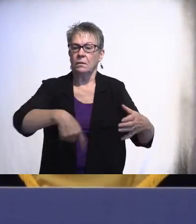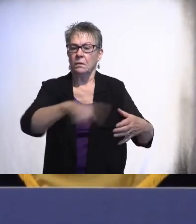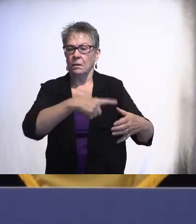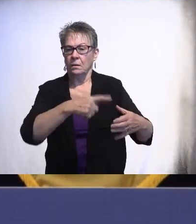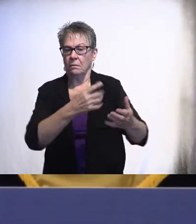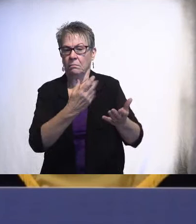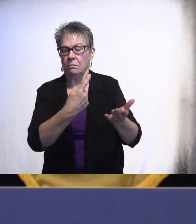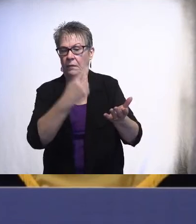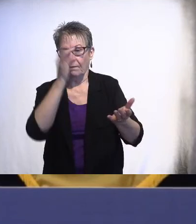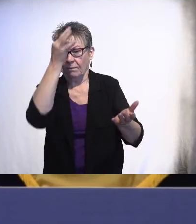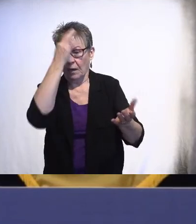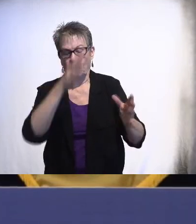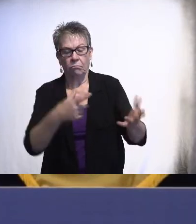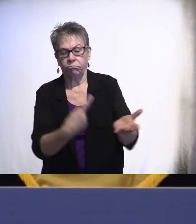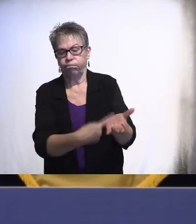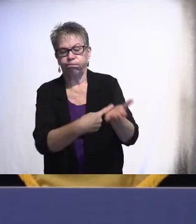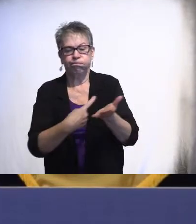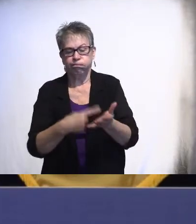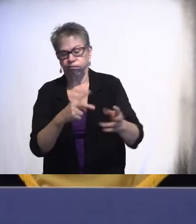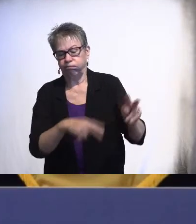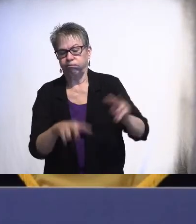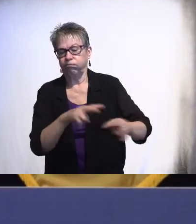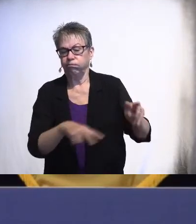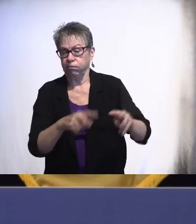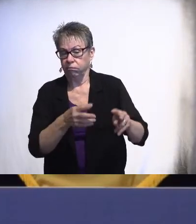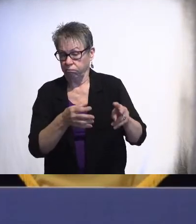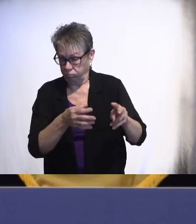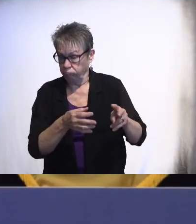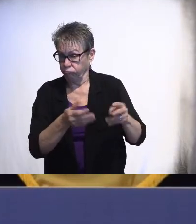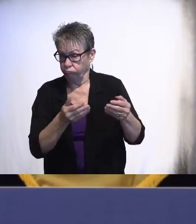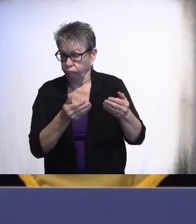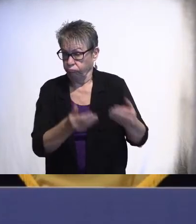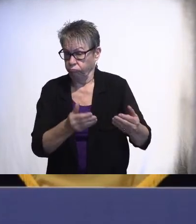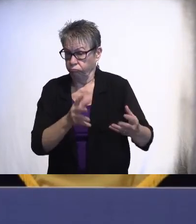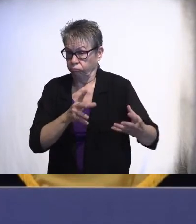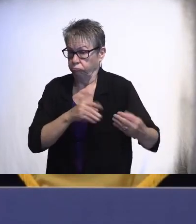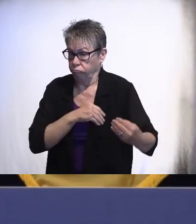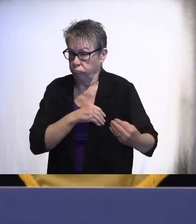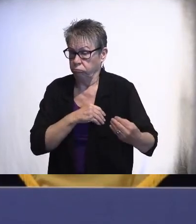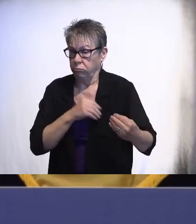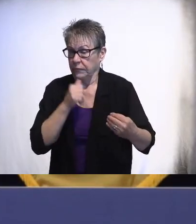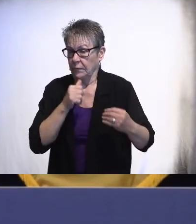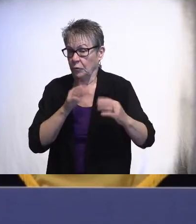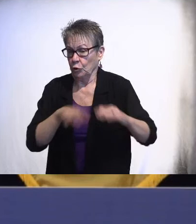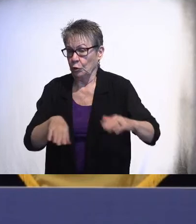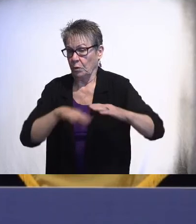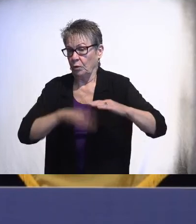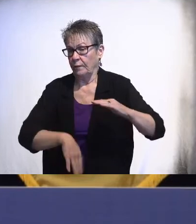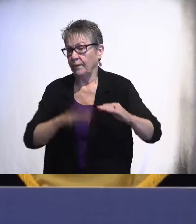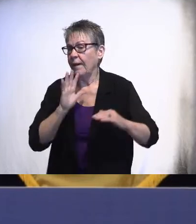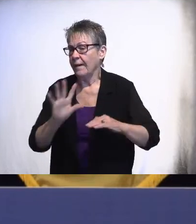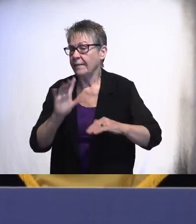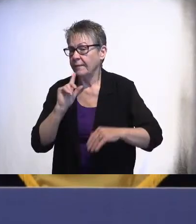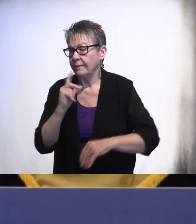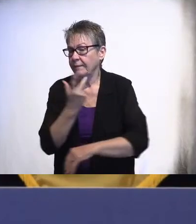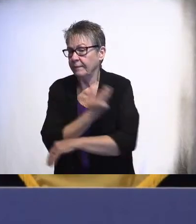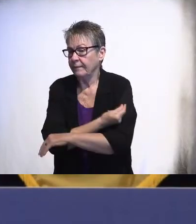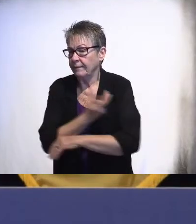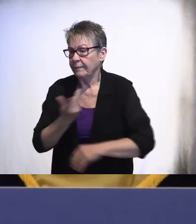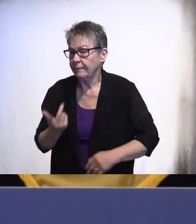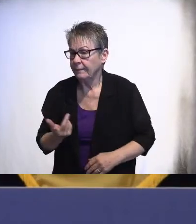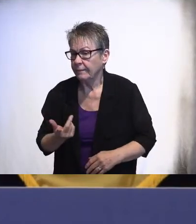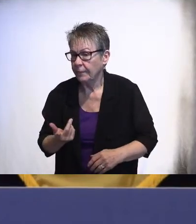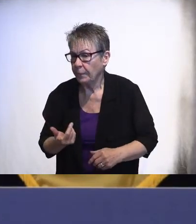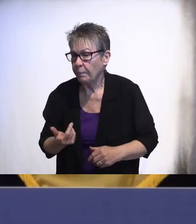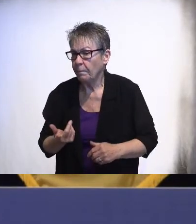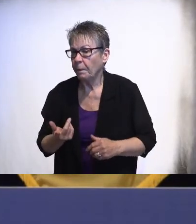them. Yeah, the executive authority was not, that's not a factor here. I had a very good discussion